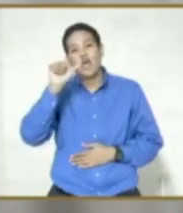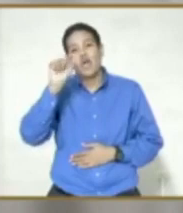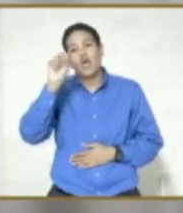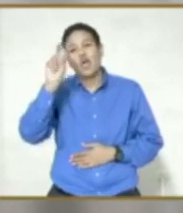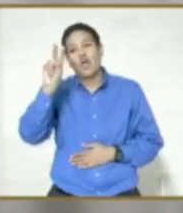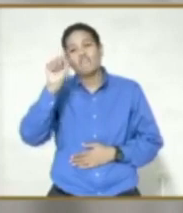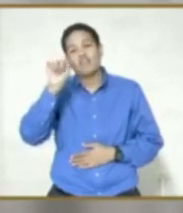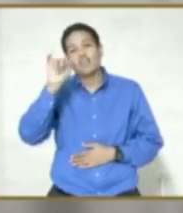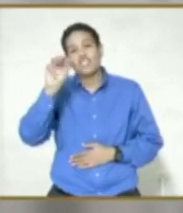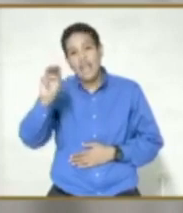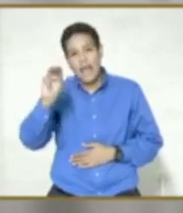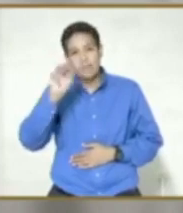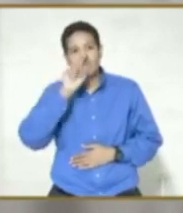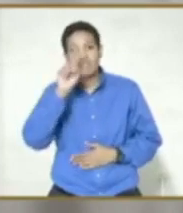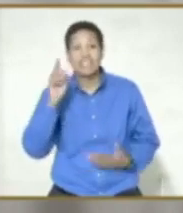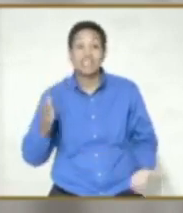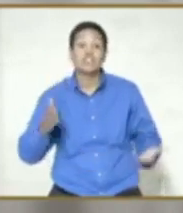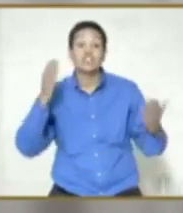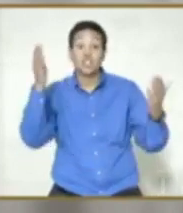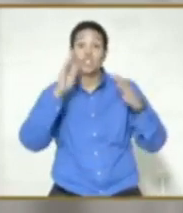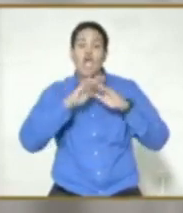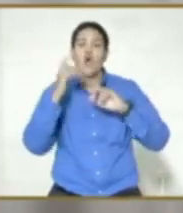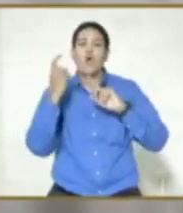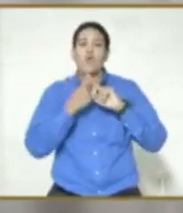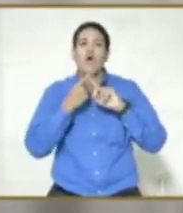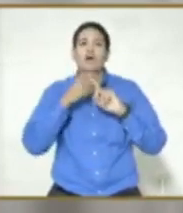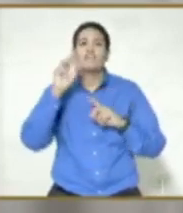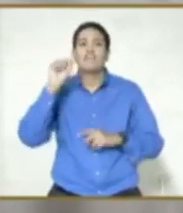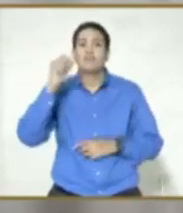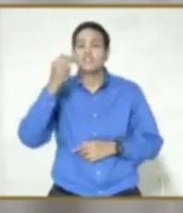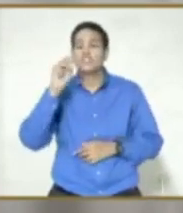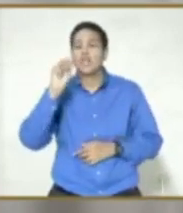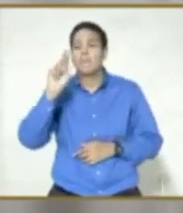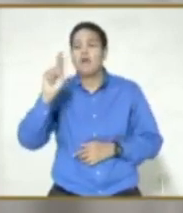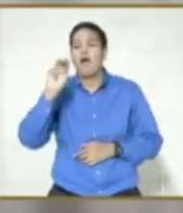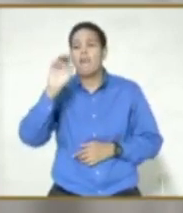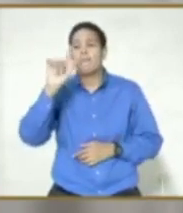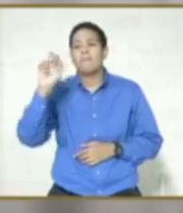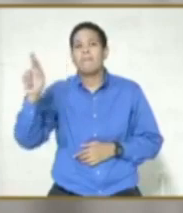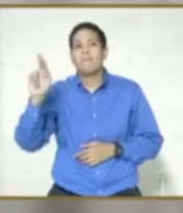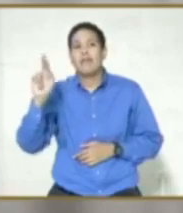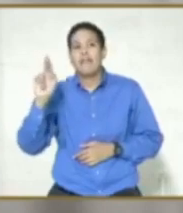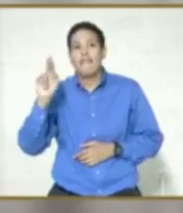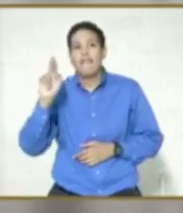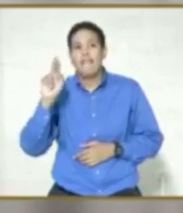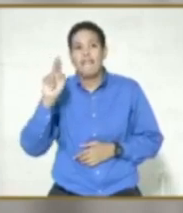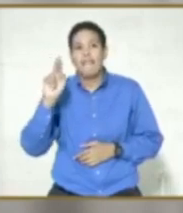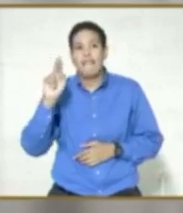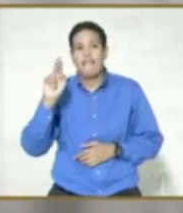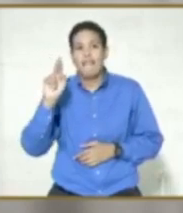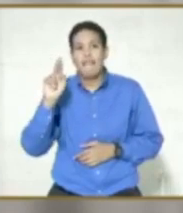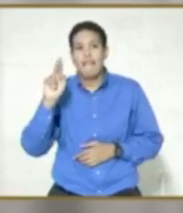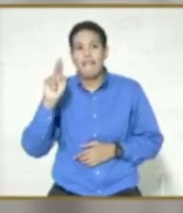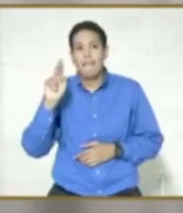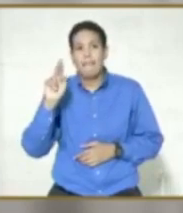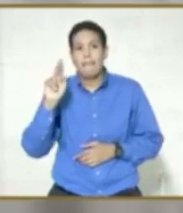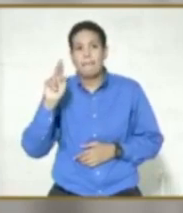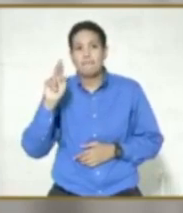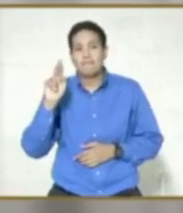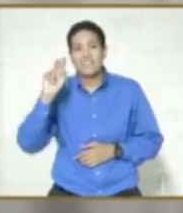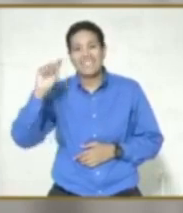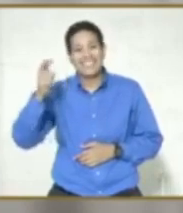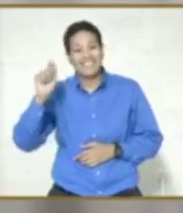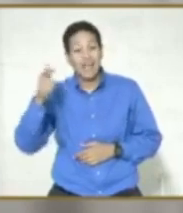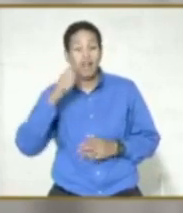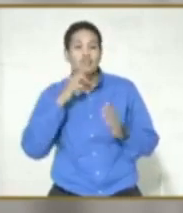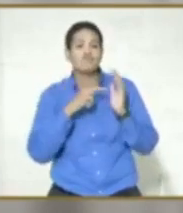localgovjamaica.gov.jm. There is a suggestion on WhatsApp from Mr. Shamar Miller of Tivoli Gardens, representing the Young